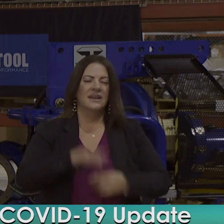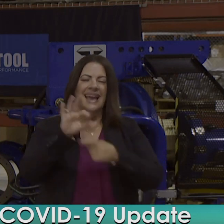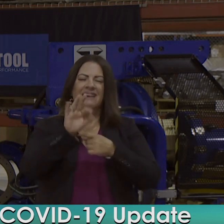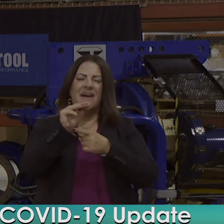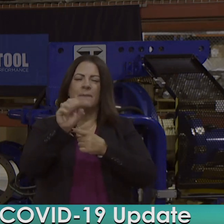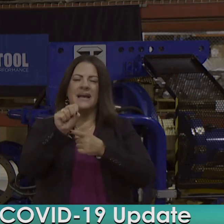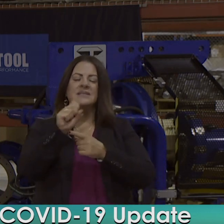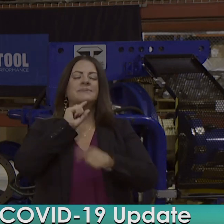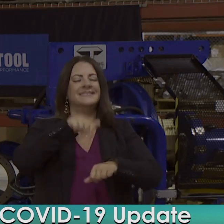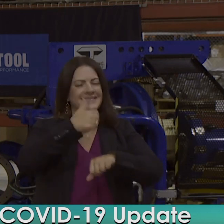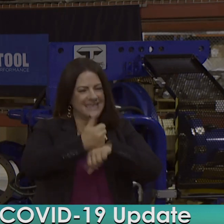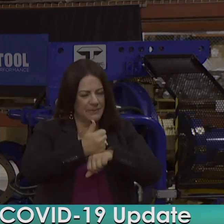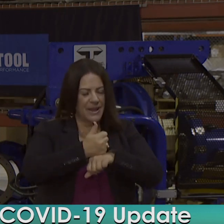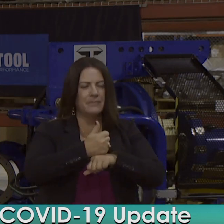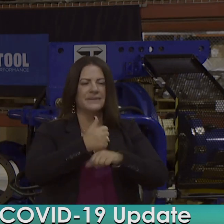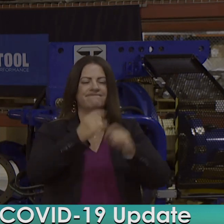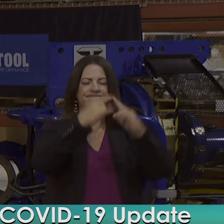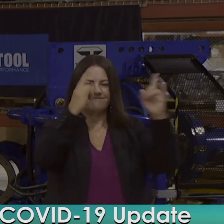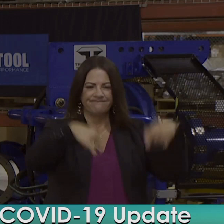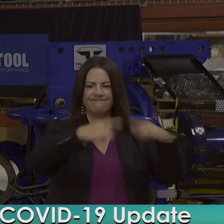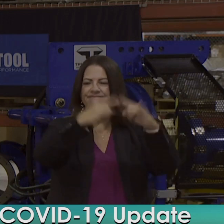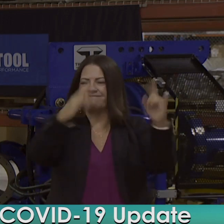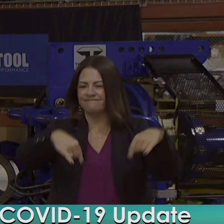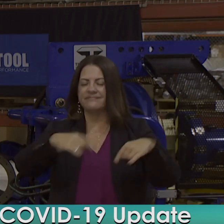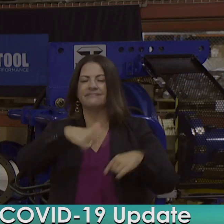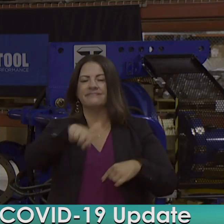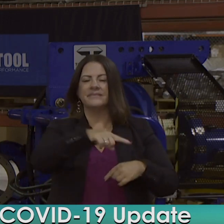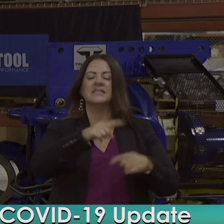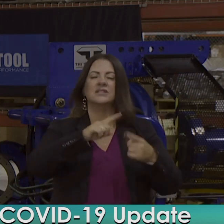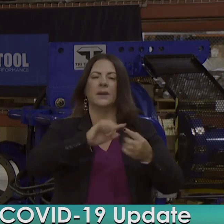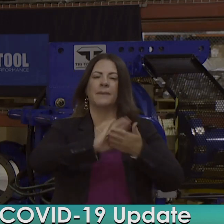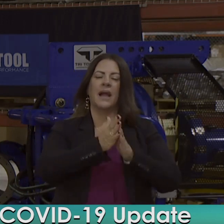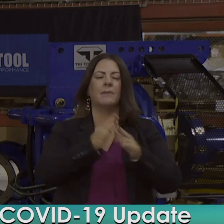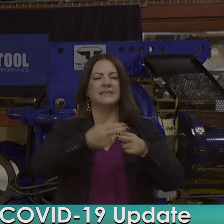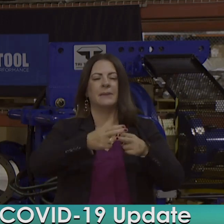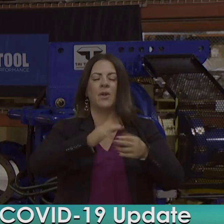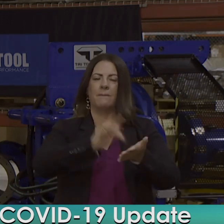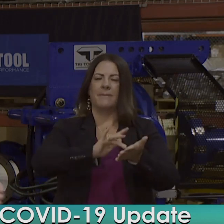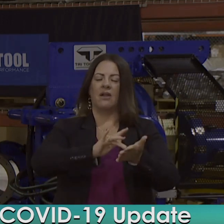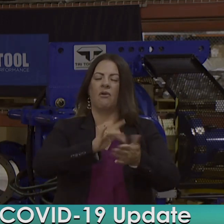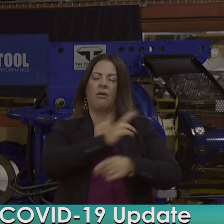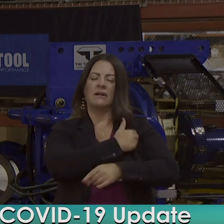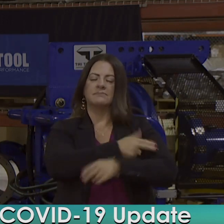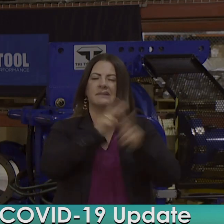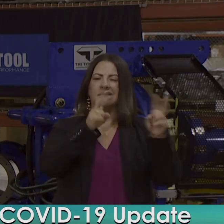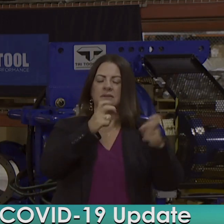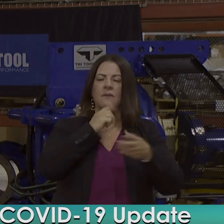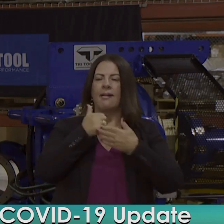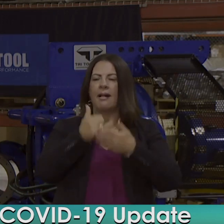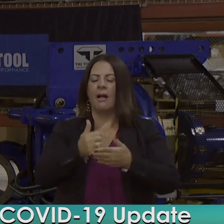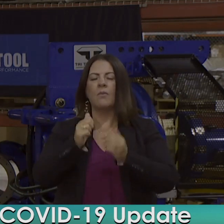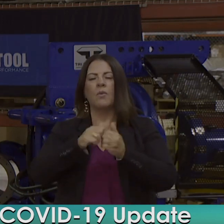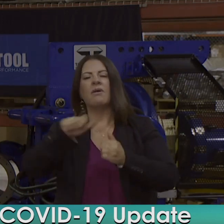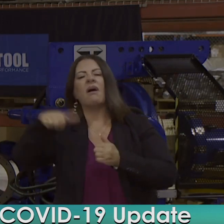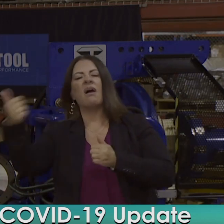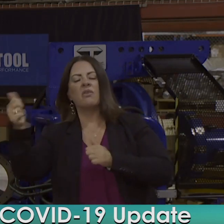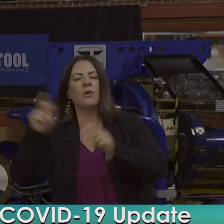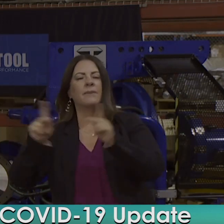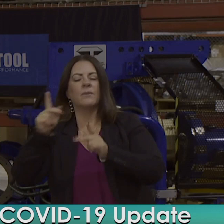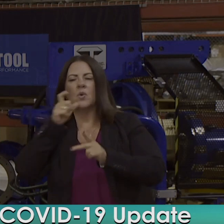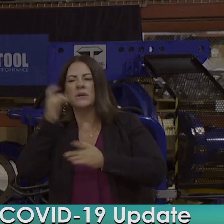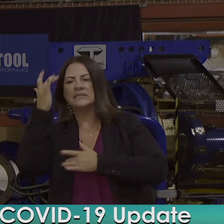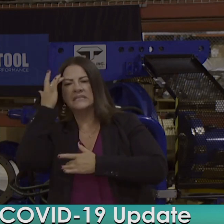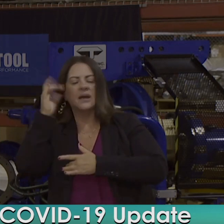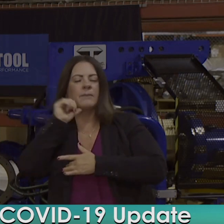stations. We provided 80 beds to help decompress their system for non-acute patients. This was done in